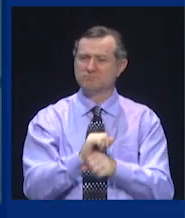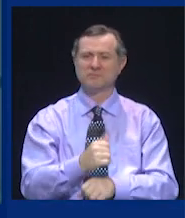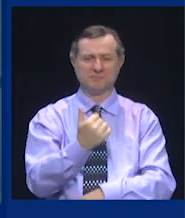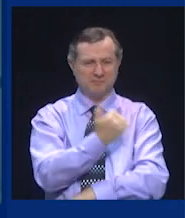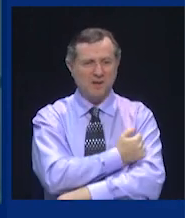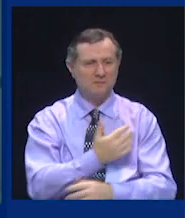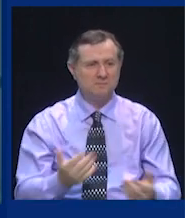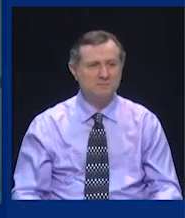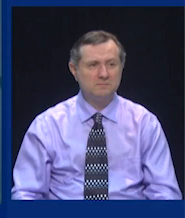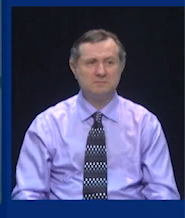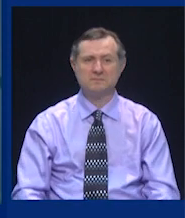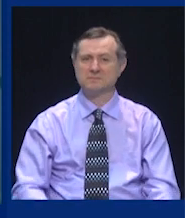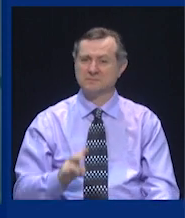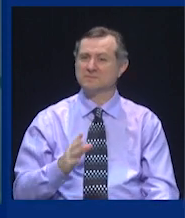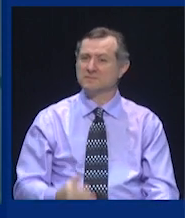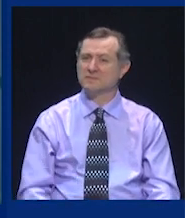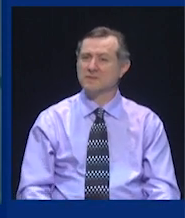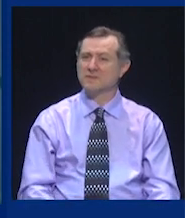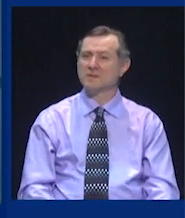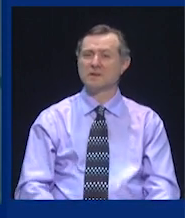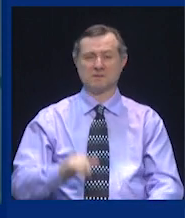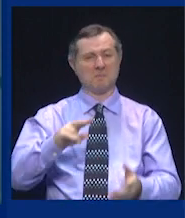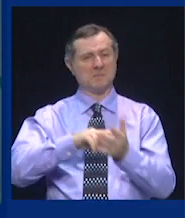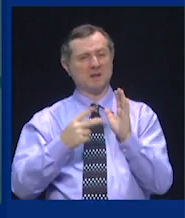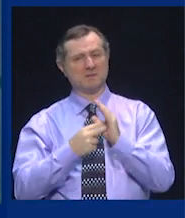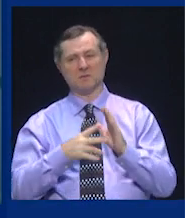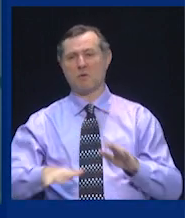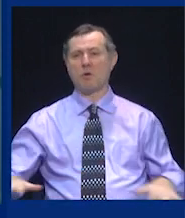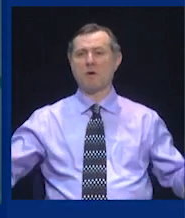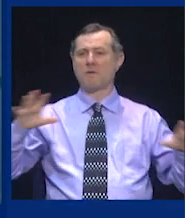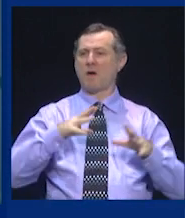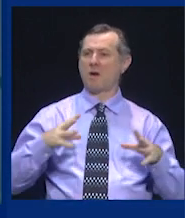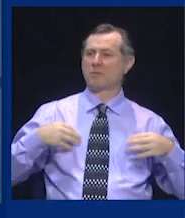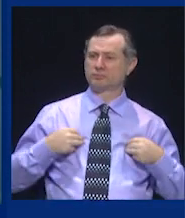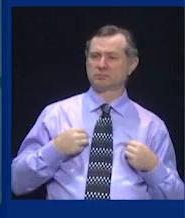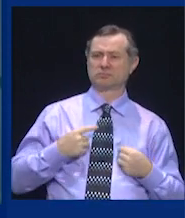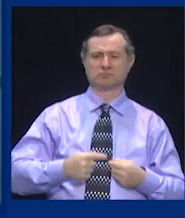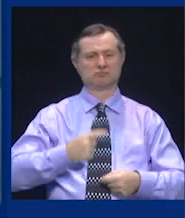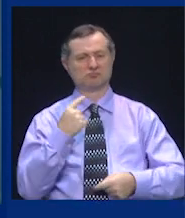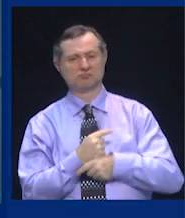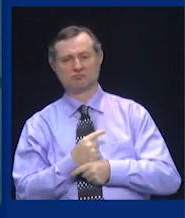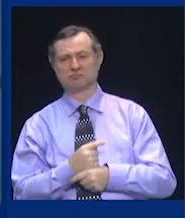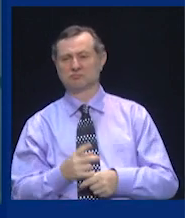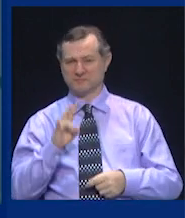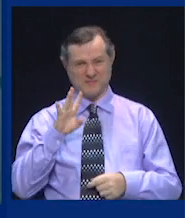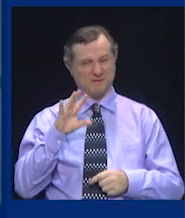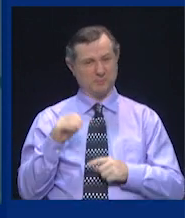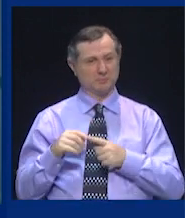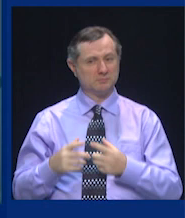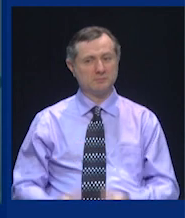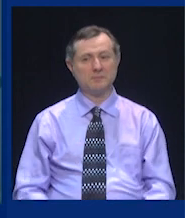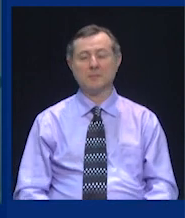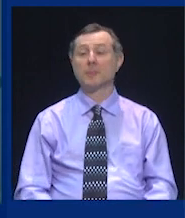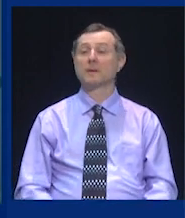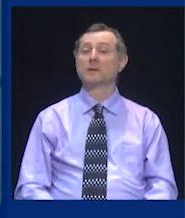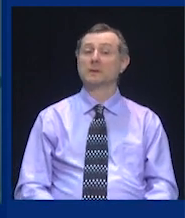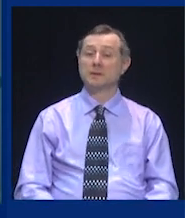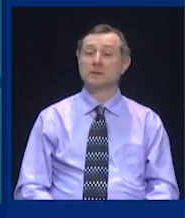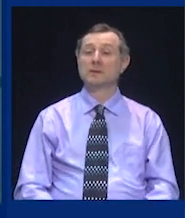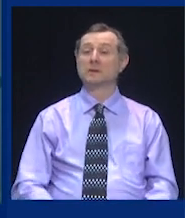So it has been accepted as a social policy. And if you want to teach my